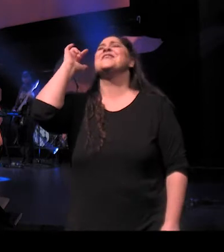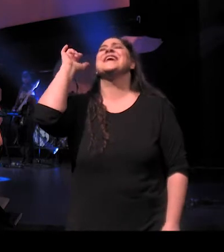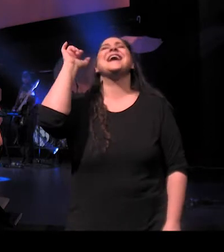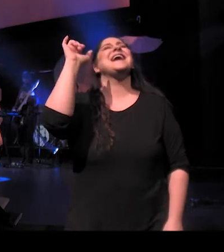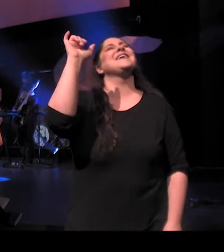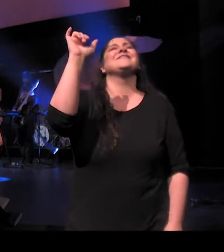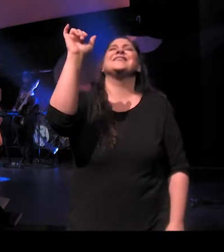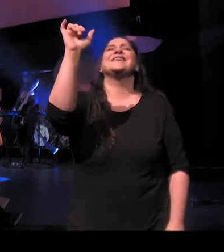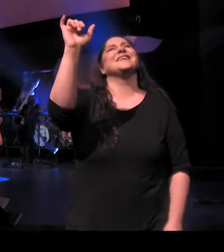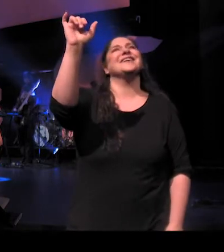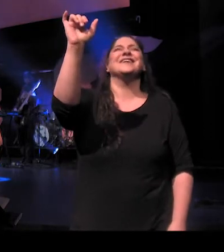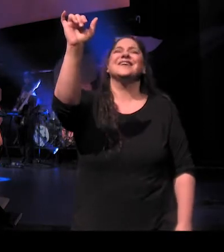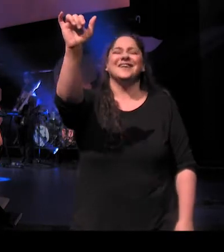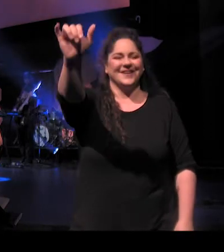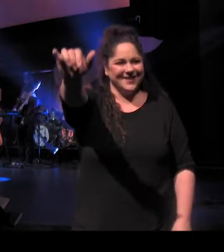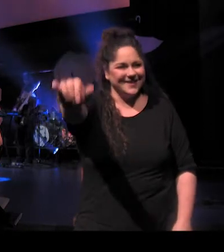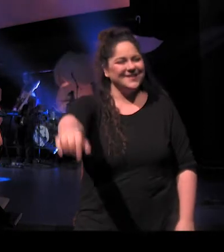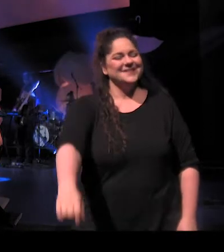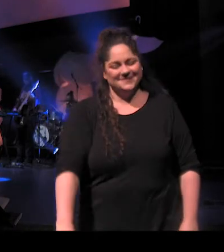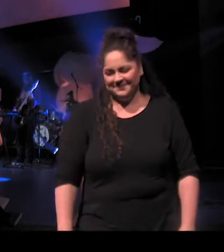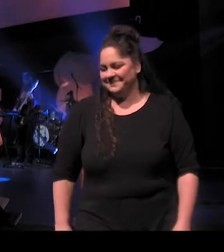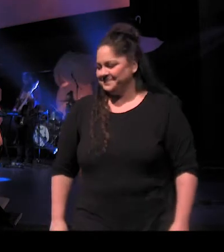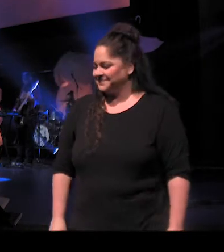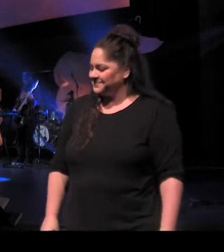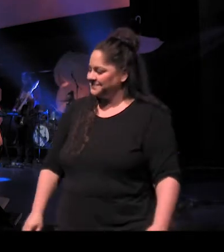live forever.